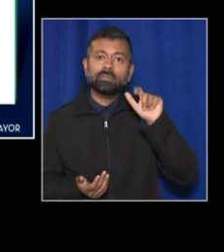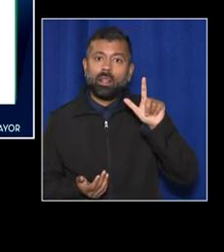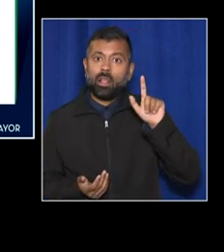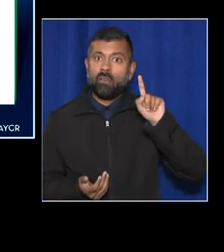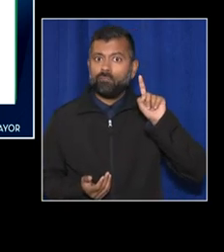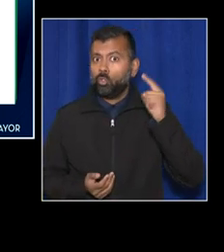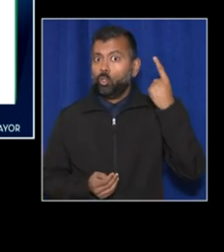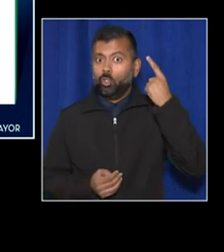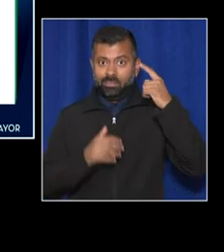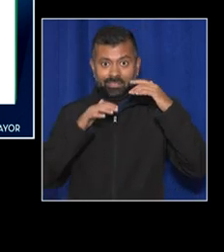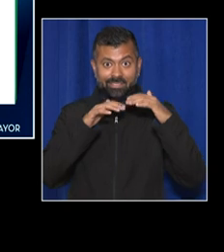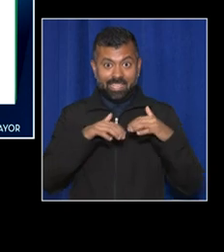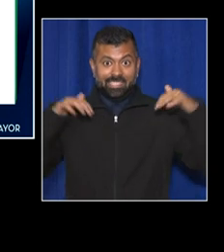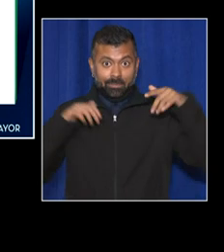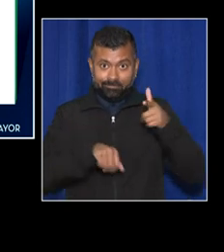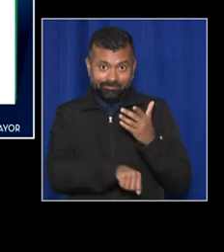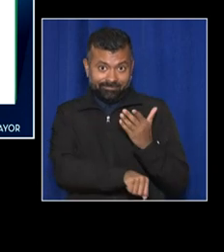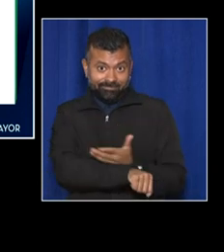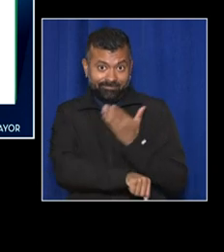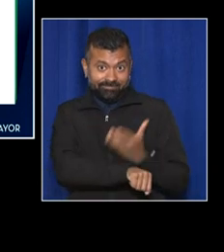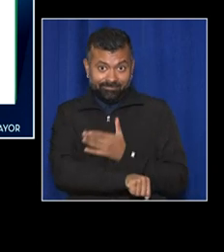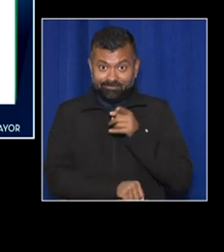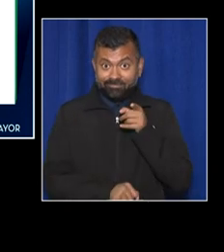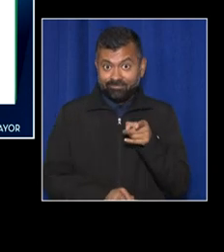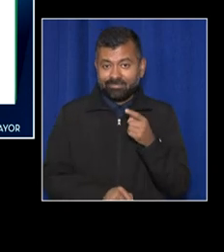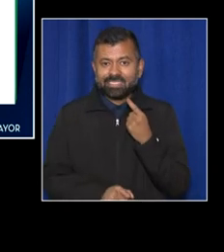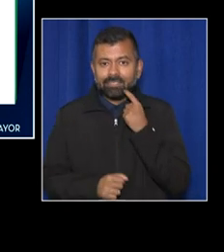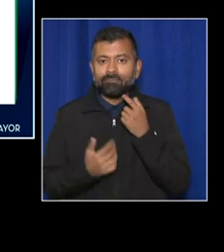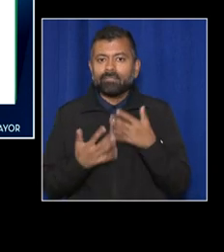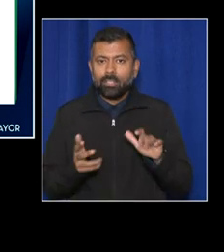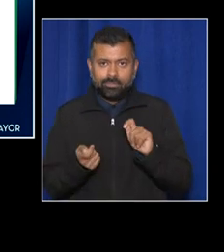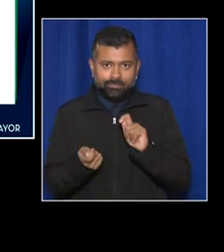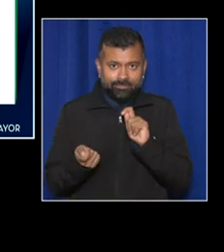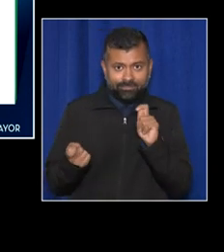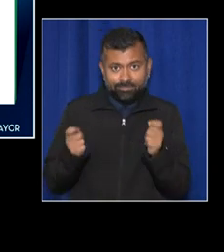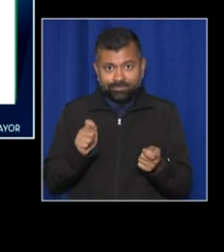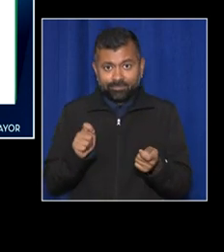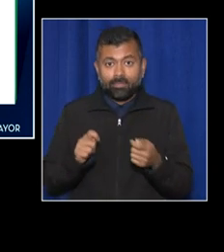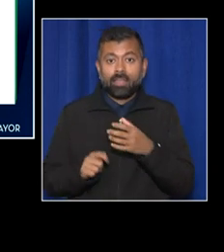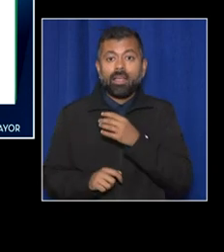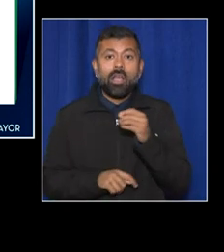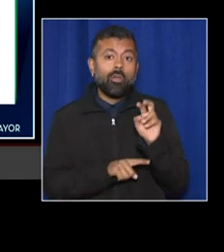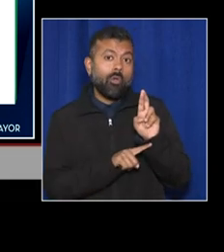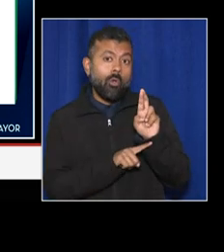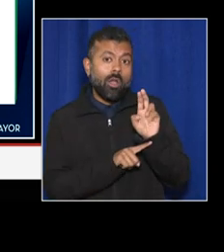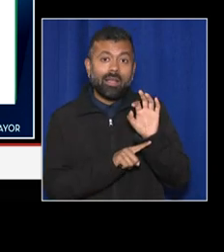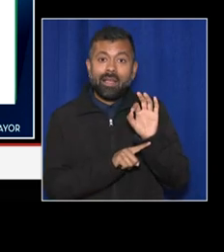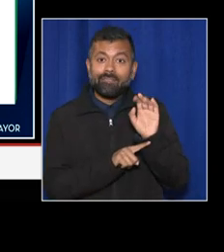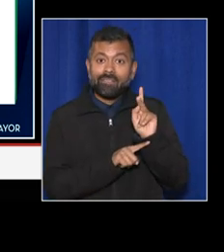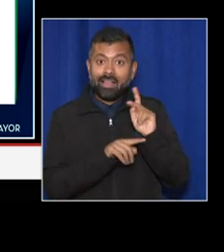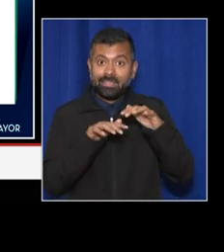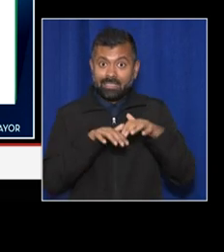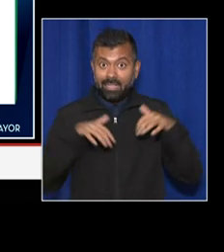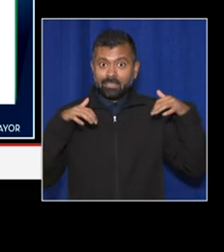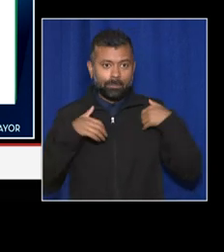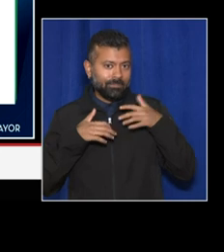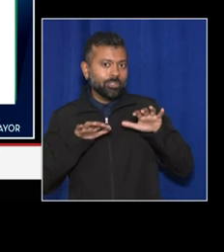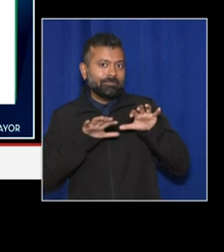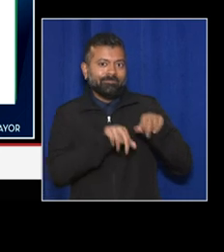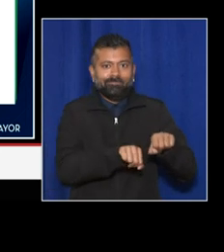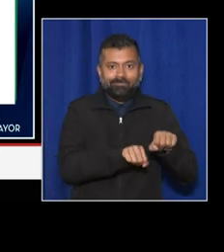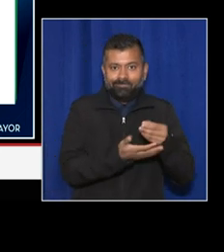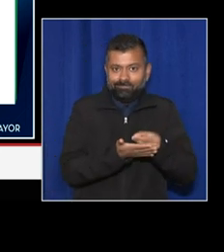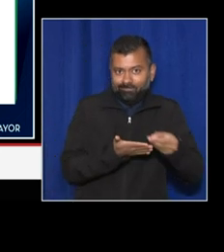gained control of the Robert F. Kennedy Memorial Stadium campus. And we led the nation